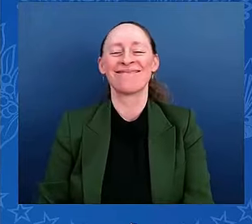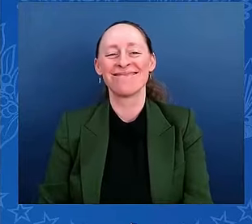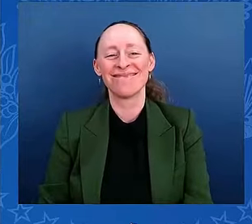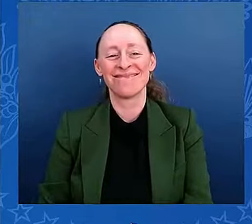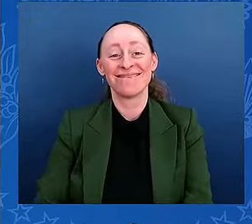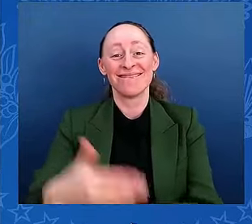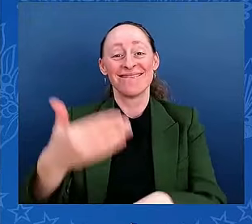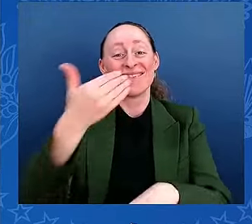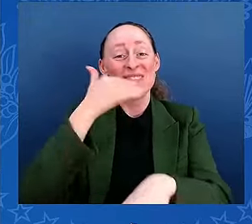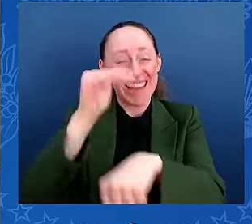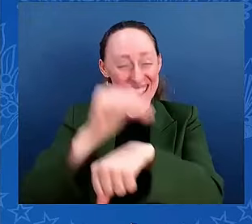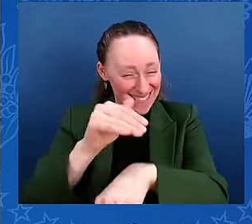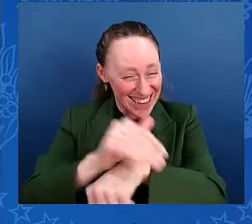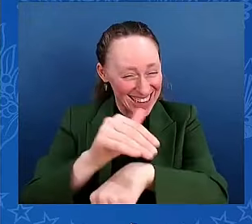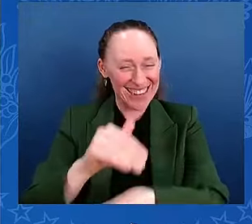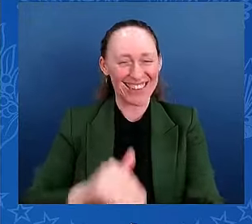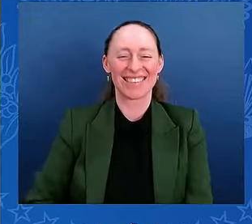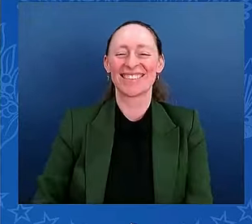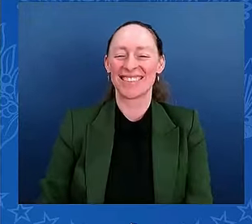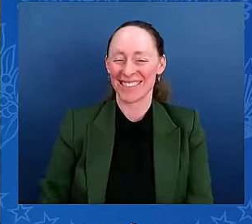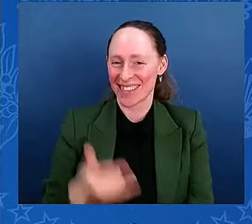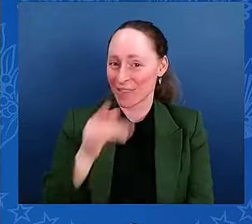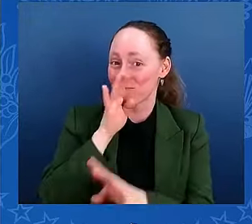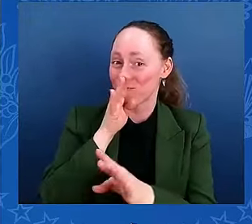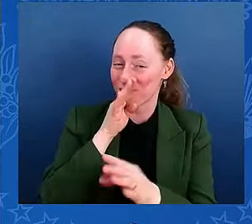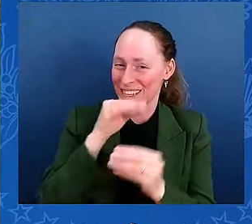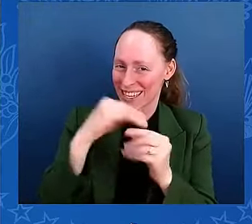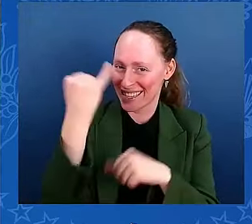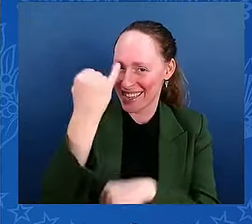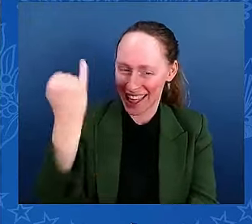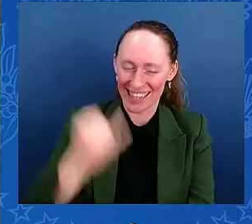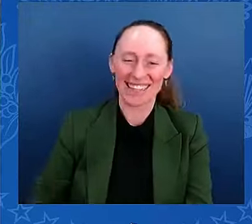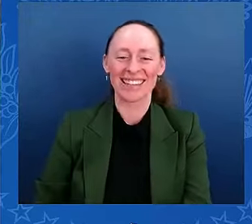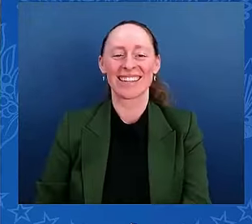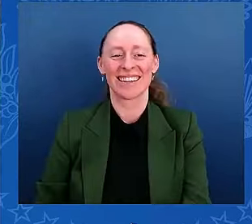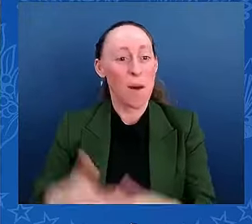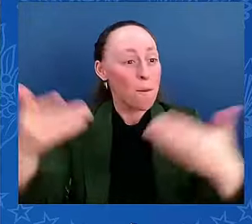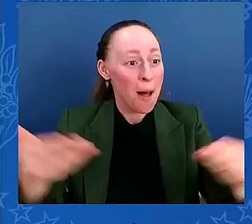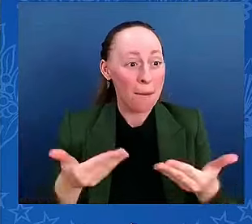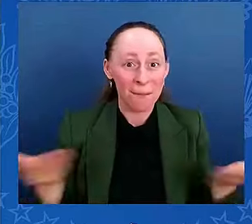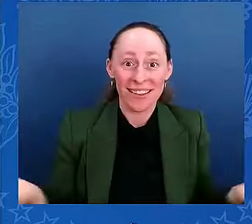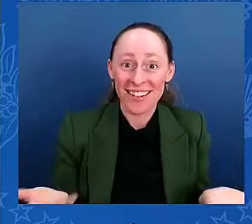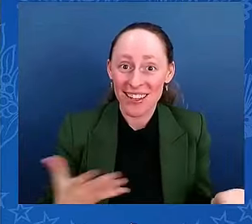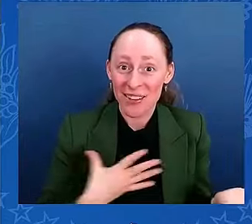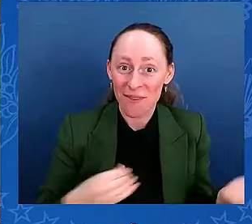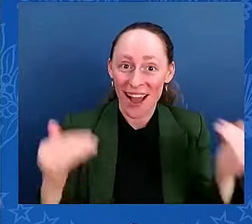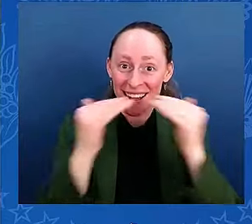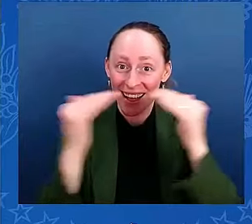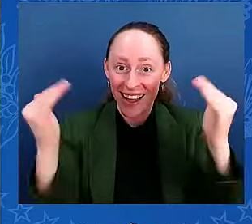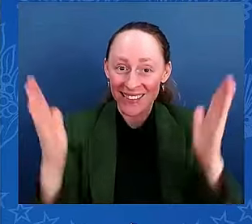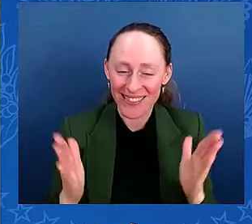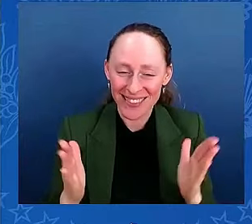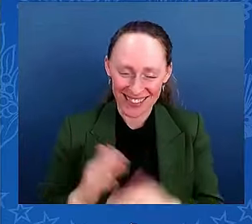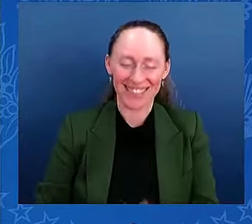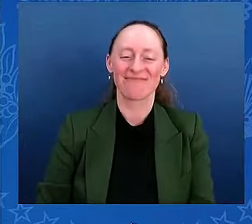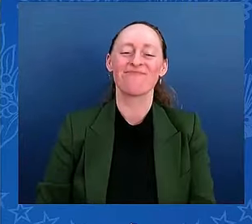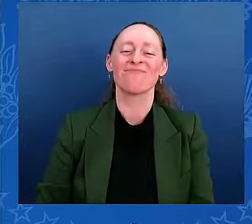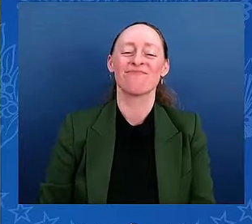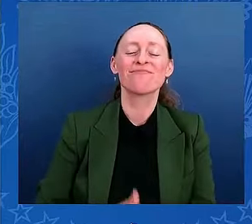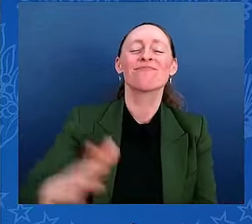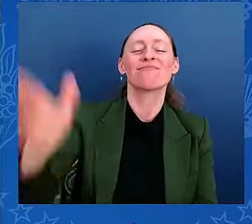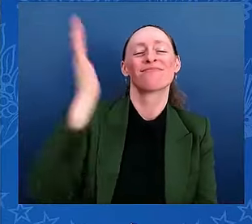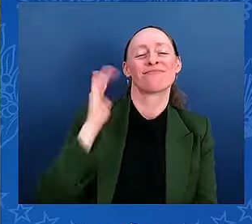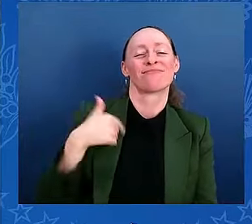And welcome to the White House. When I was a little girl, I learned what it means to be Italian-American in